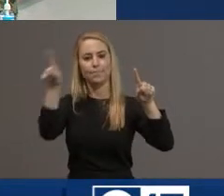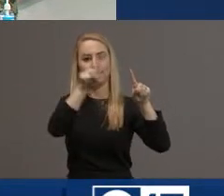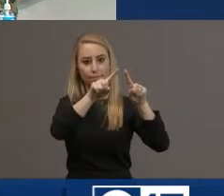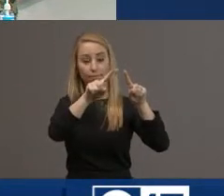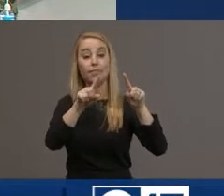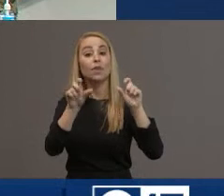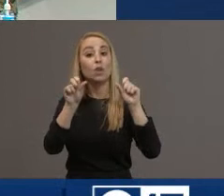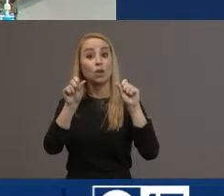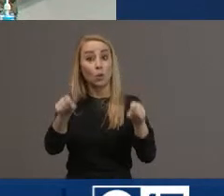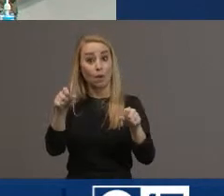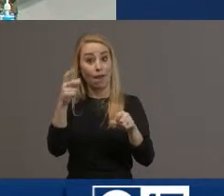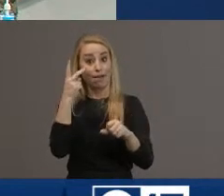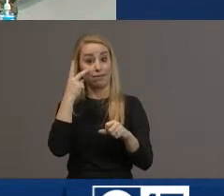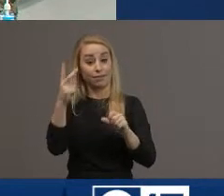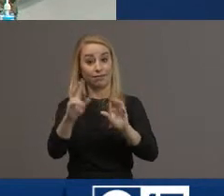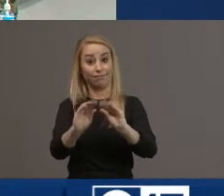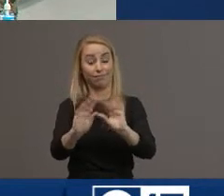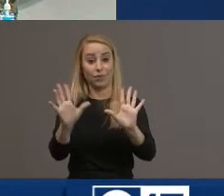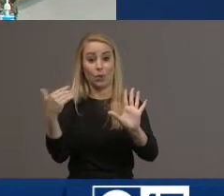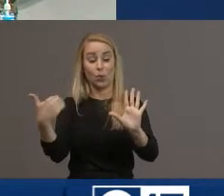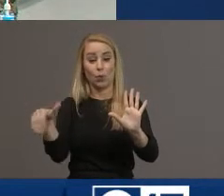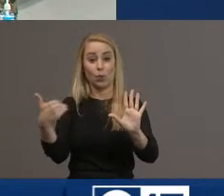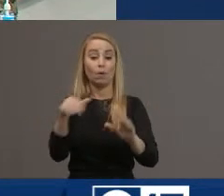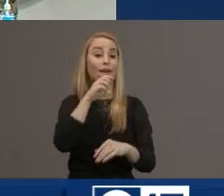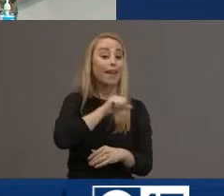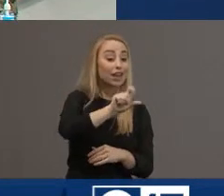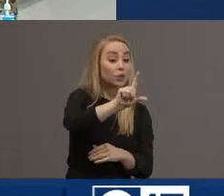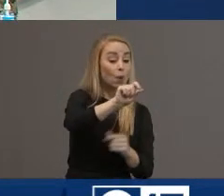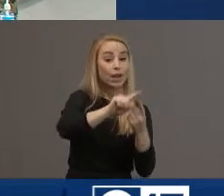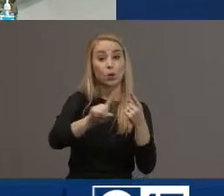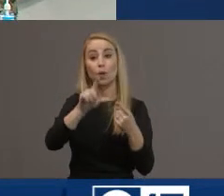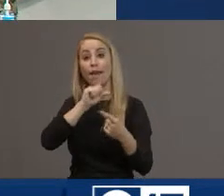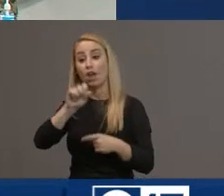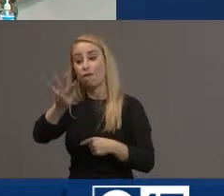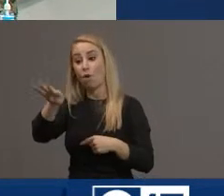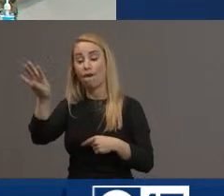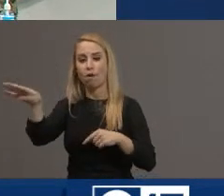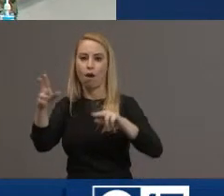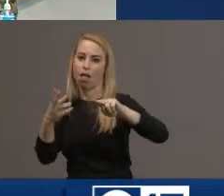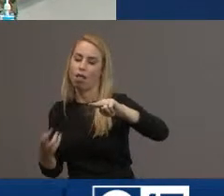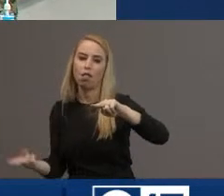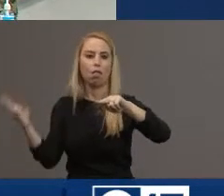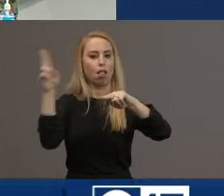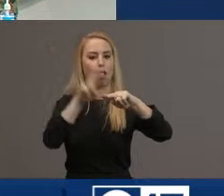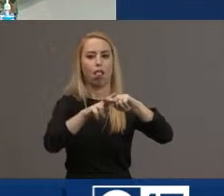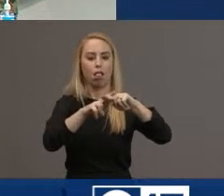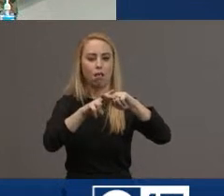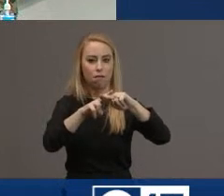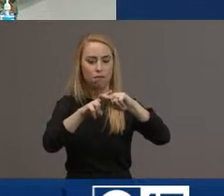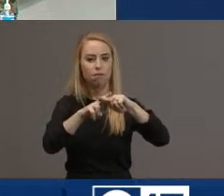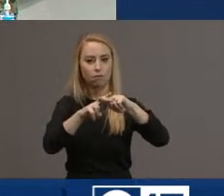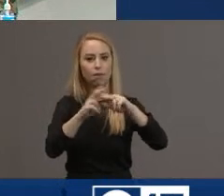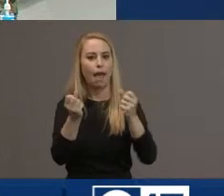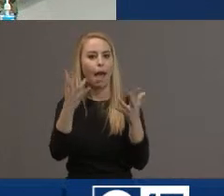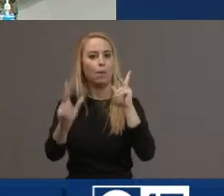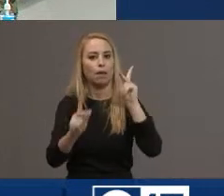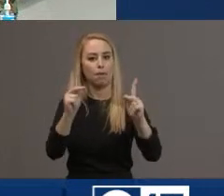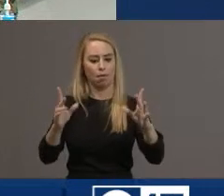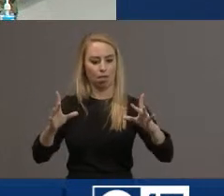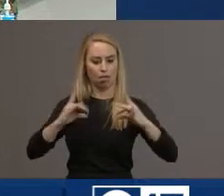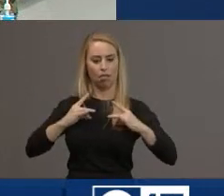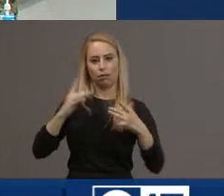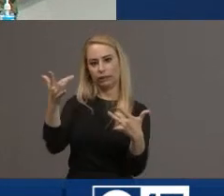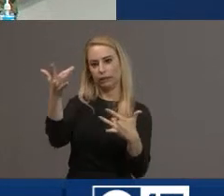large increase in the 20 to 44 age bracket in terms of case